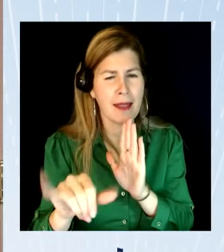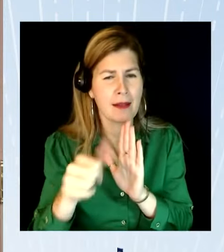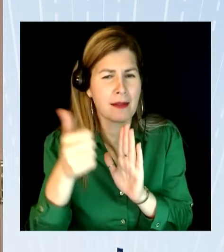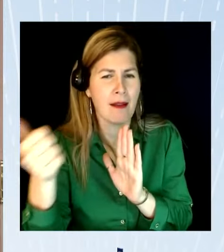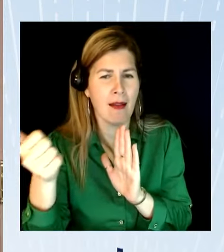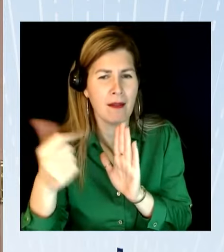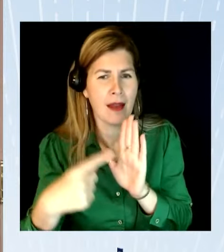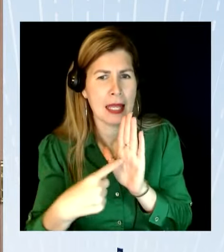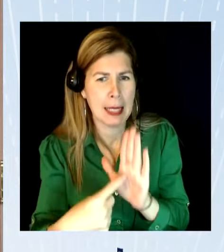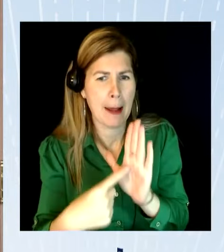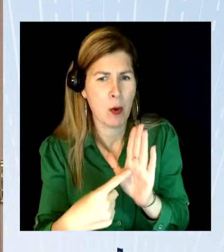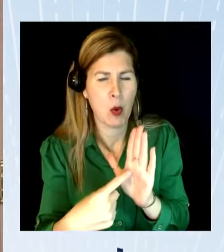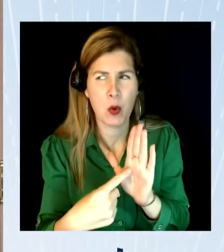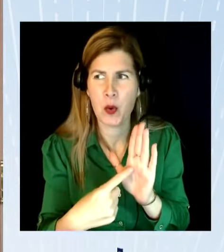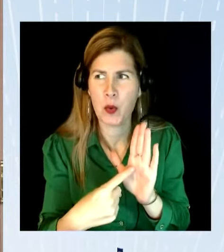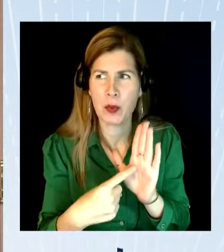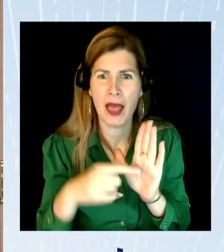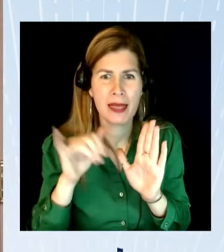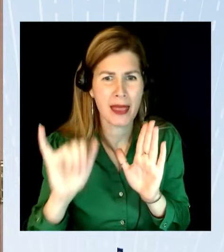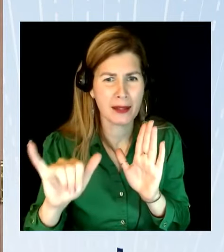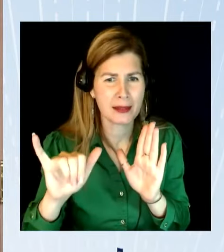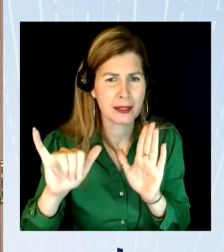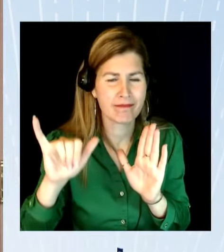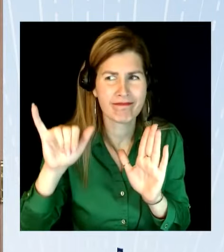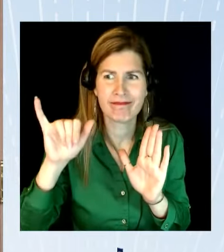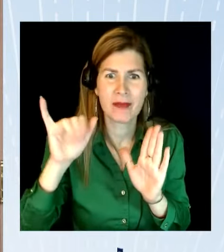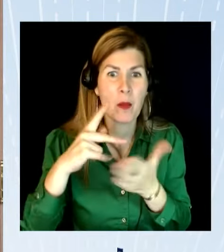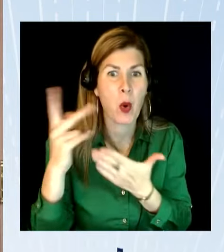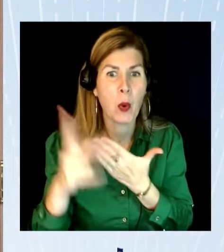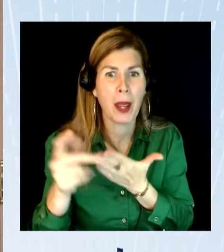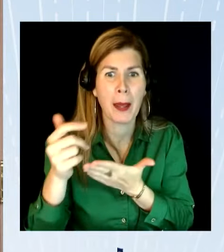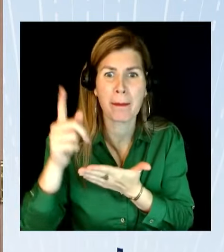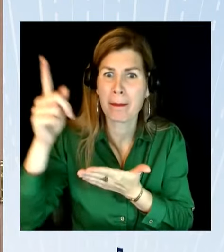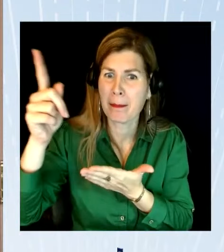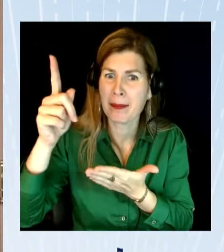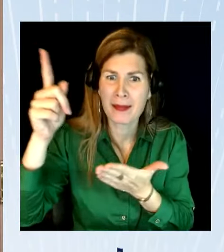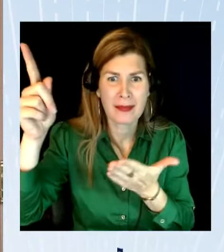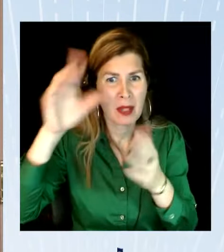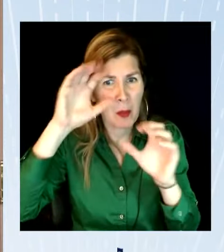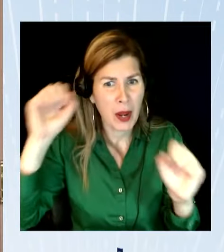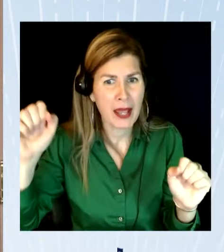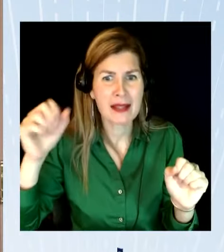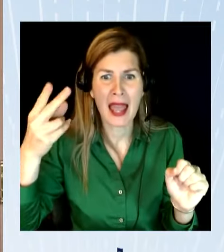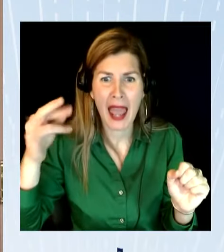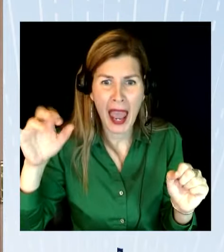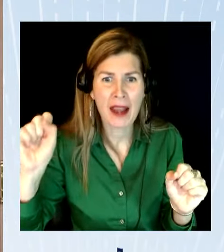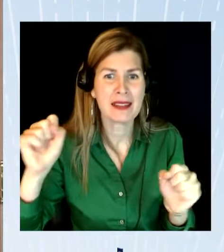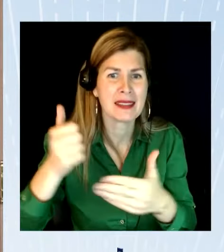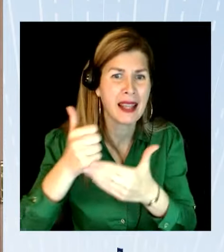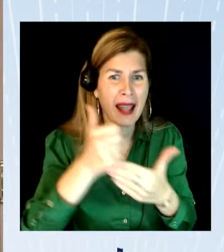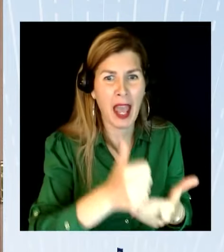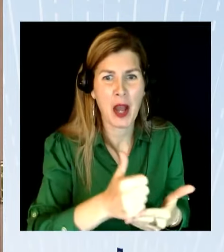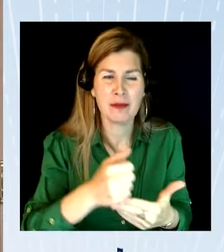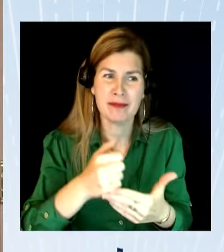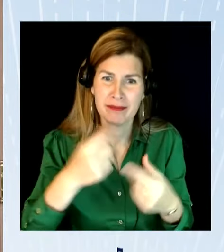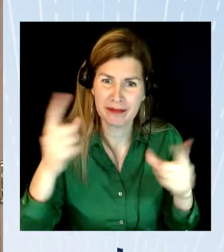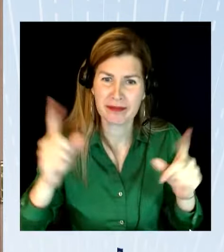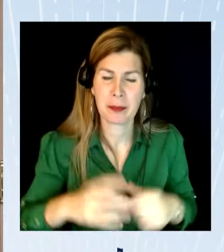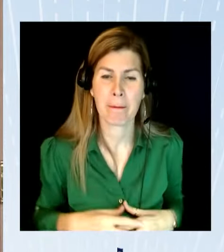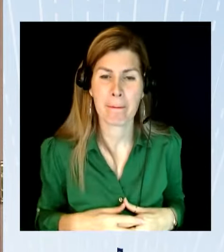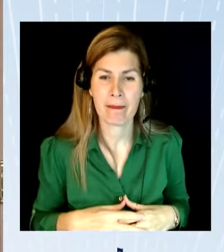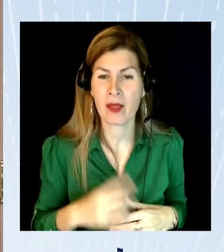the programming that's transformational that the Biden-Harris administration is making possible. We have an area out in